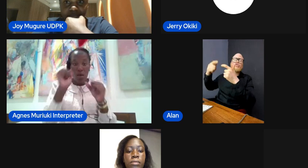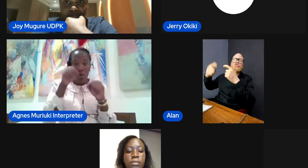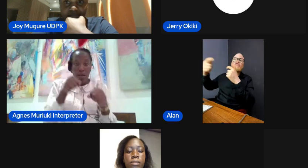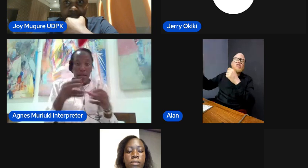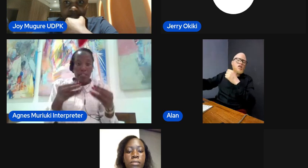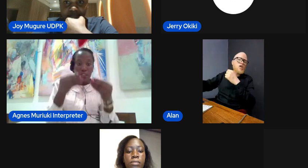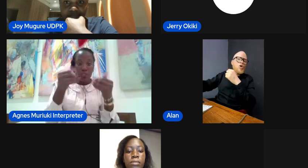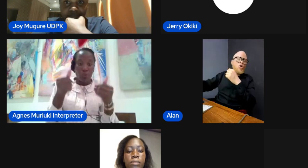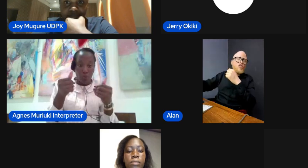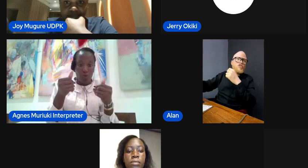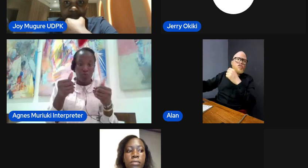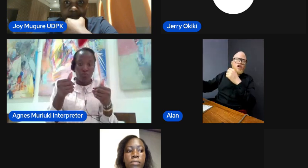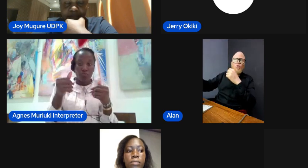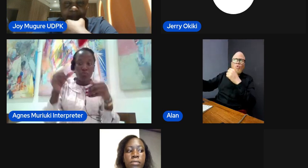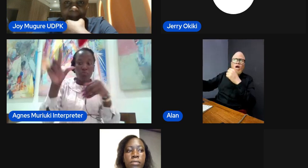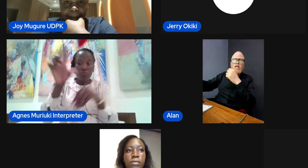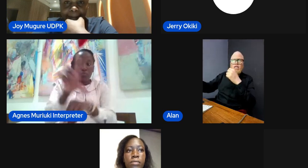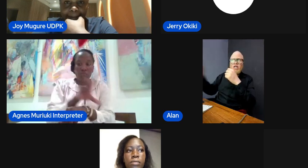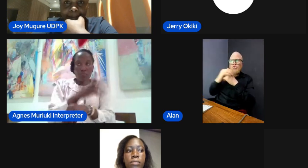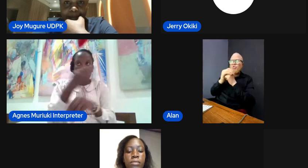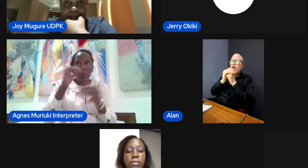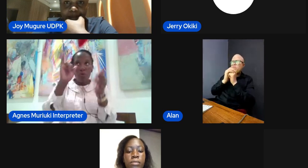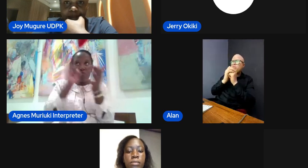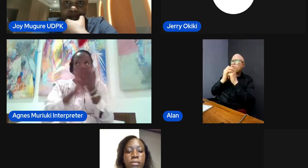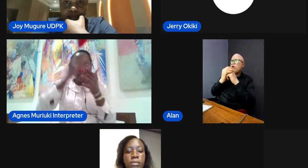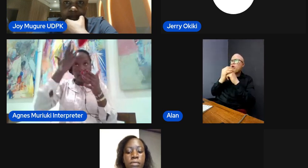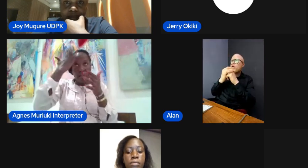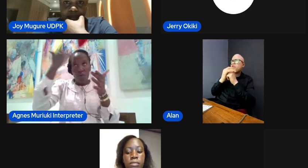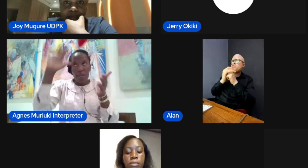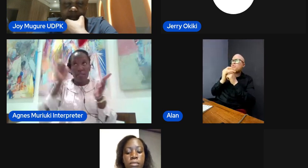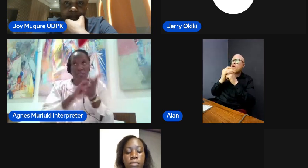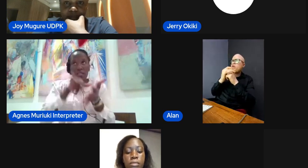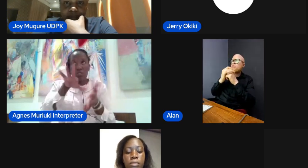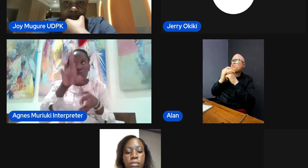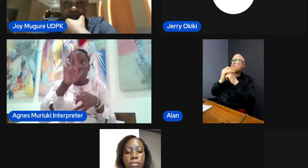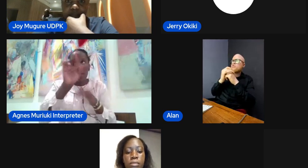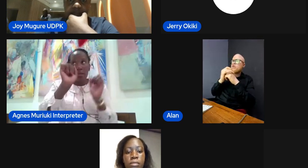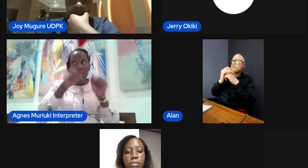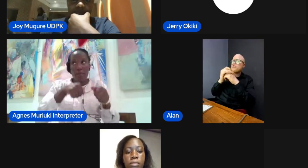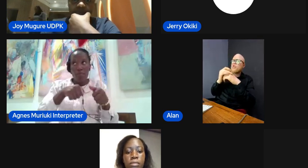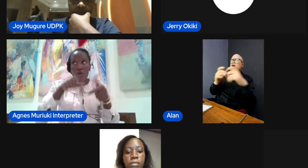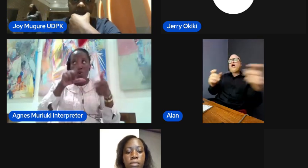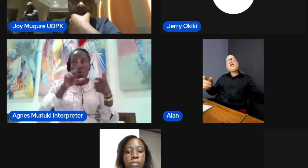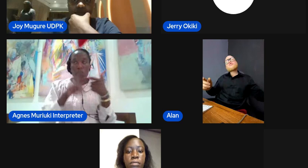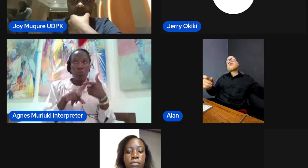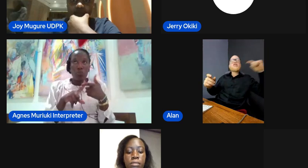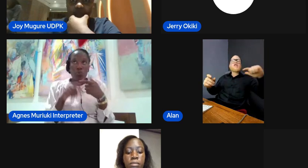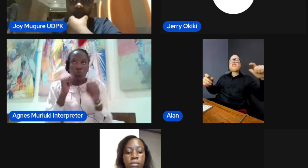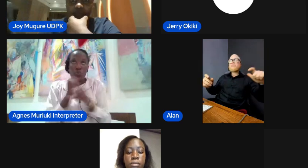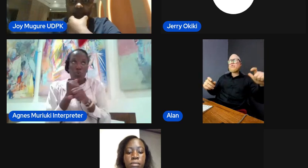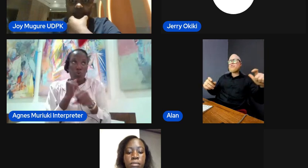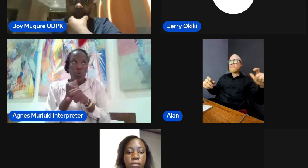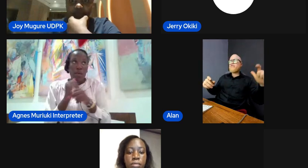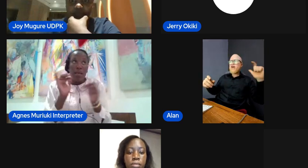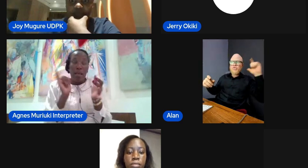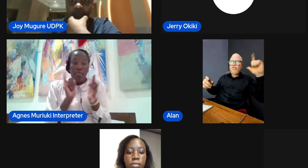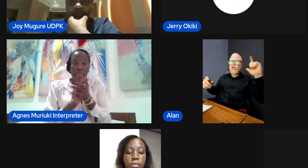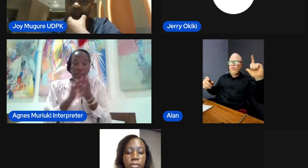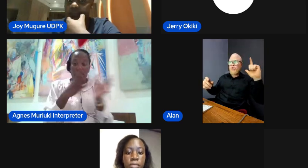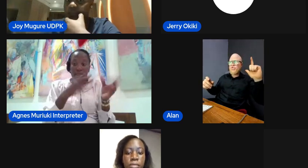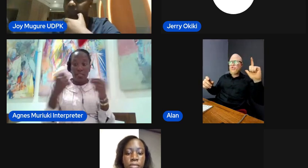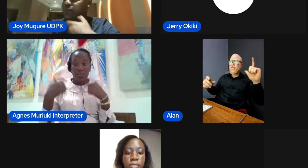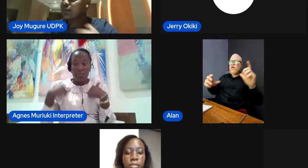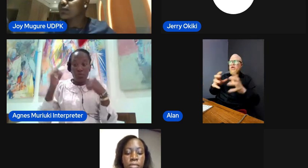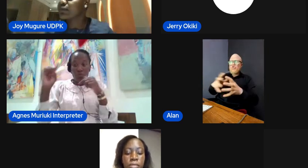the longevity of the awareness that you are able to do. And actually, that takes me to the first